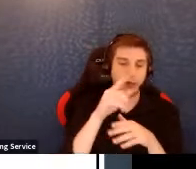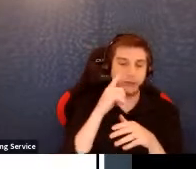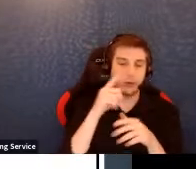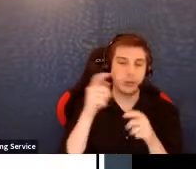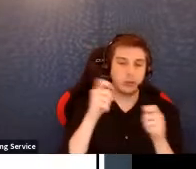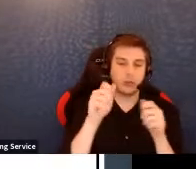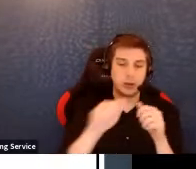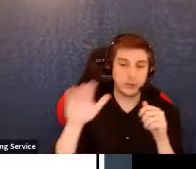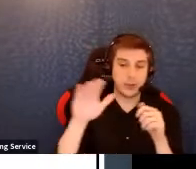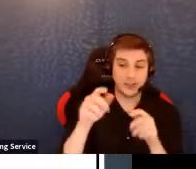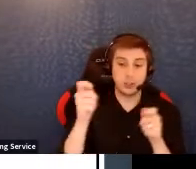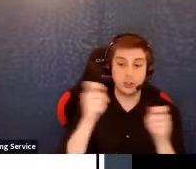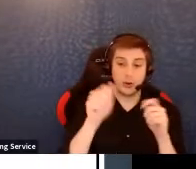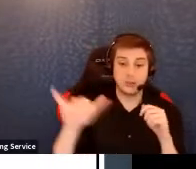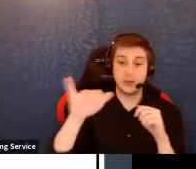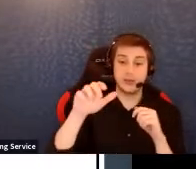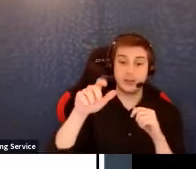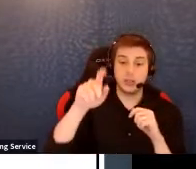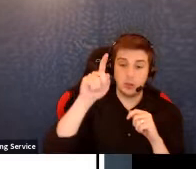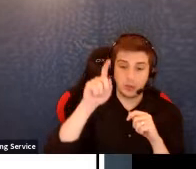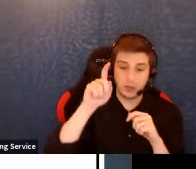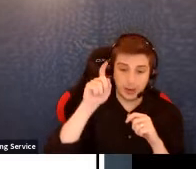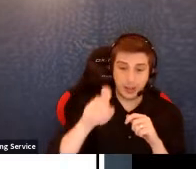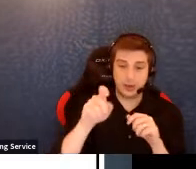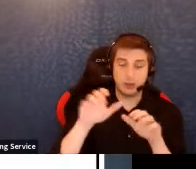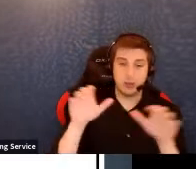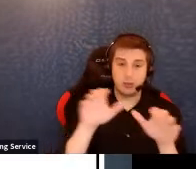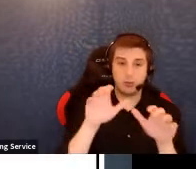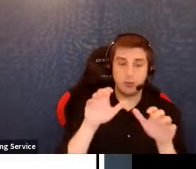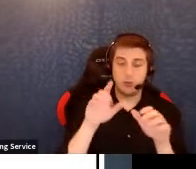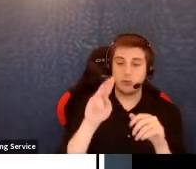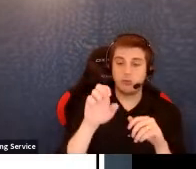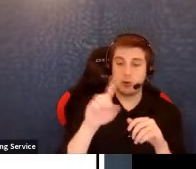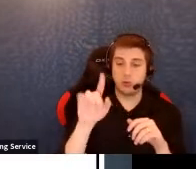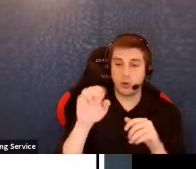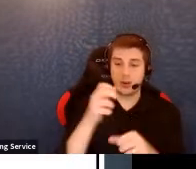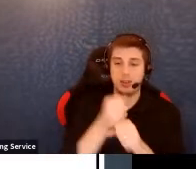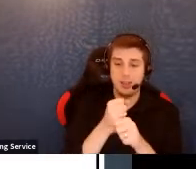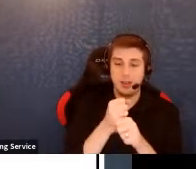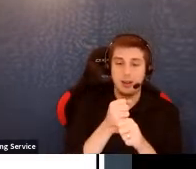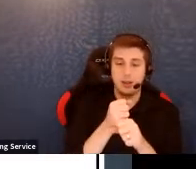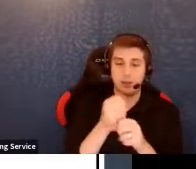do need to go through the DroneZone and get a wide area authorization.